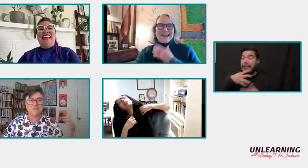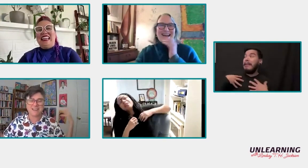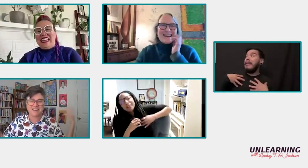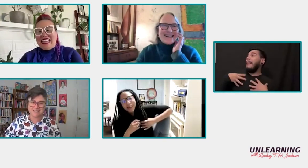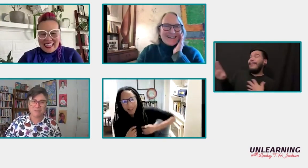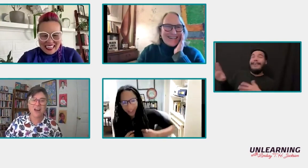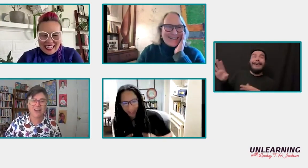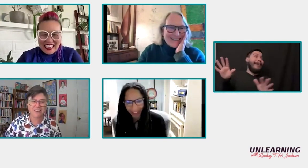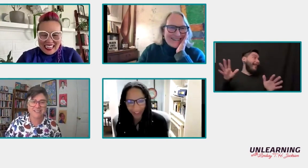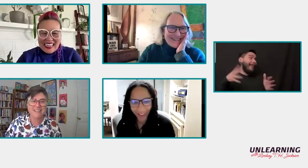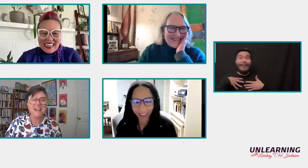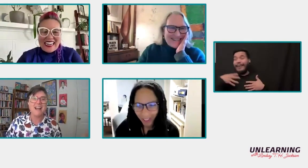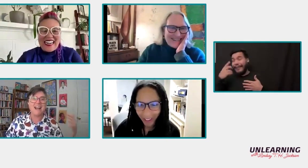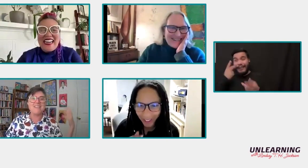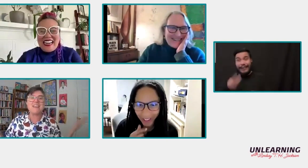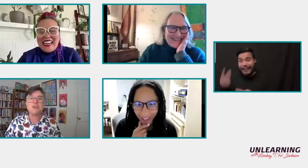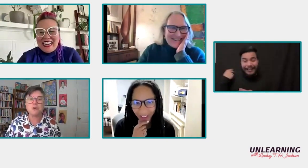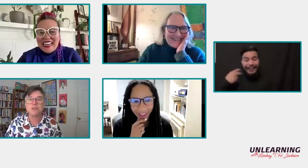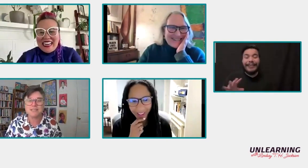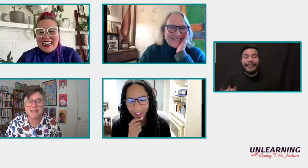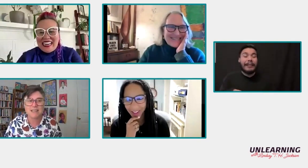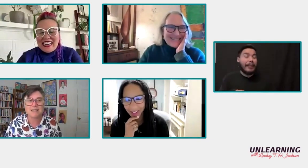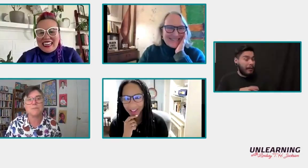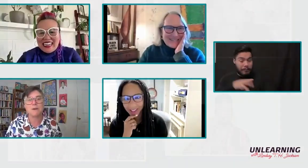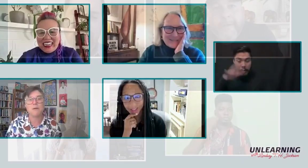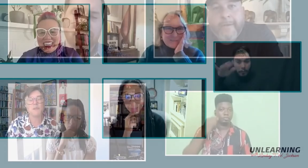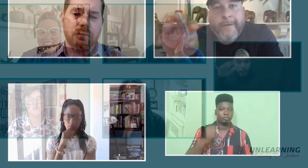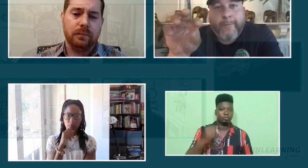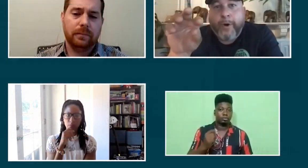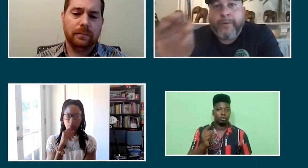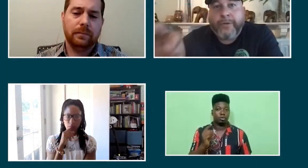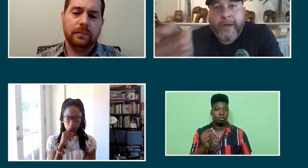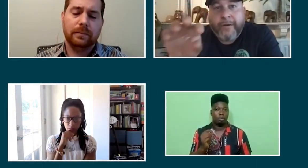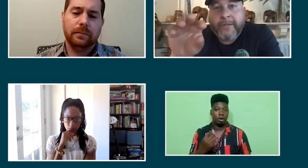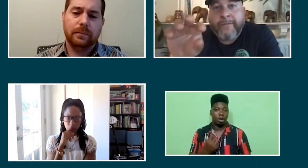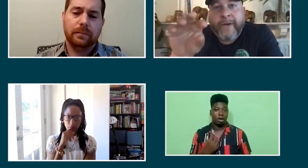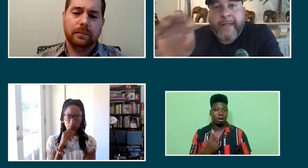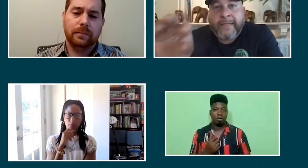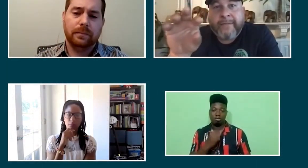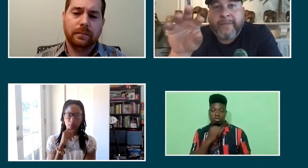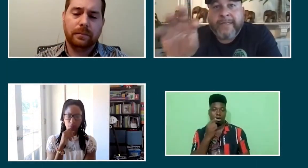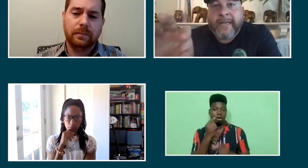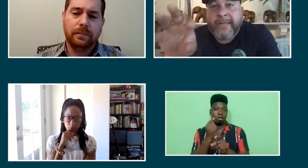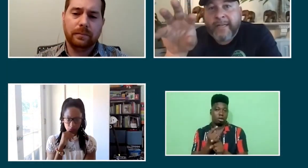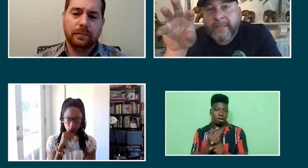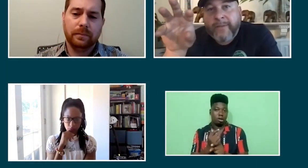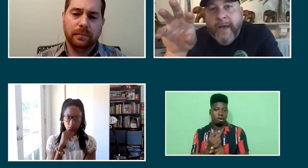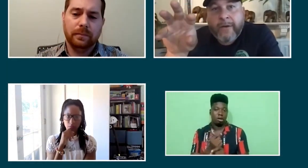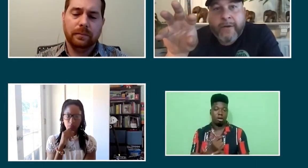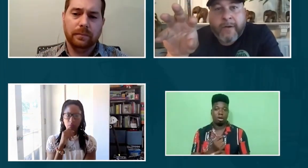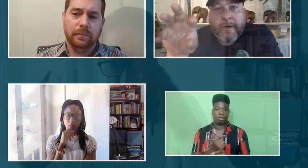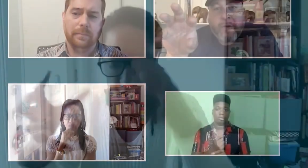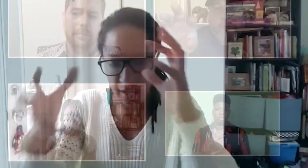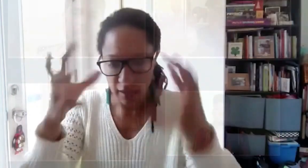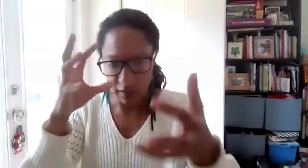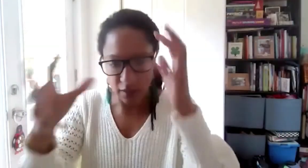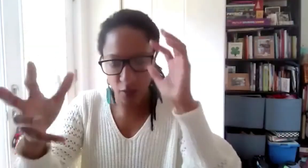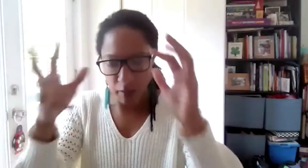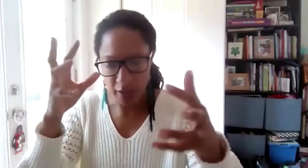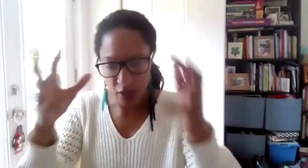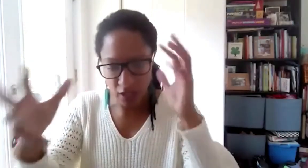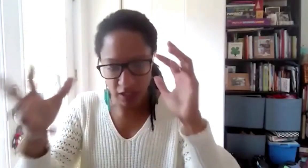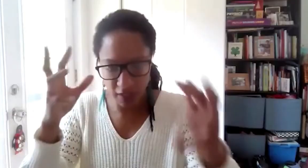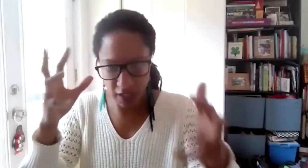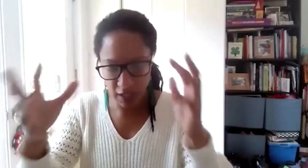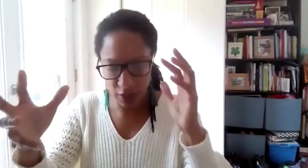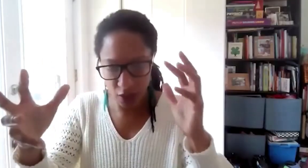too scared to take on. In a world where division is driving a wedge between workplaces and dinner tables,